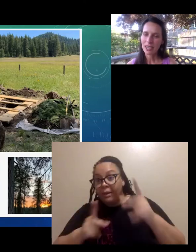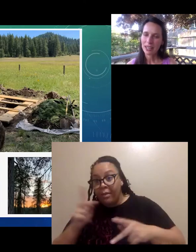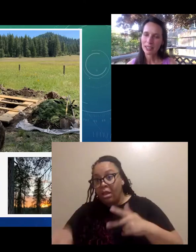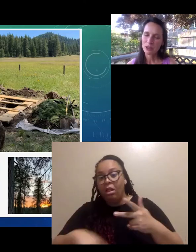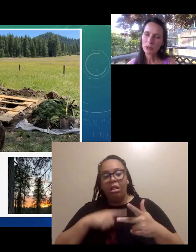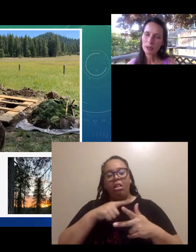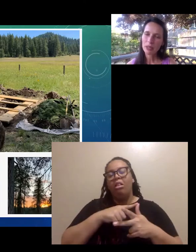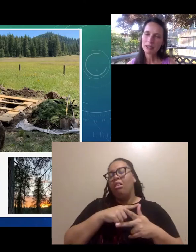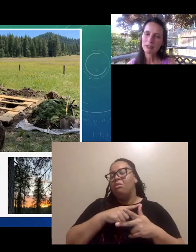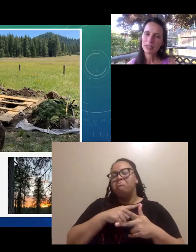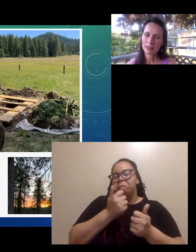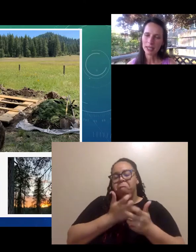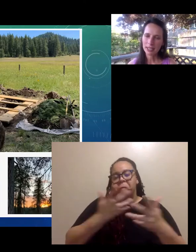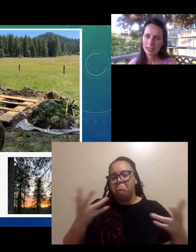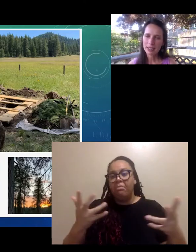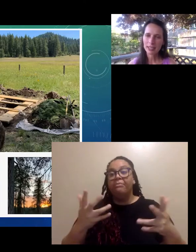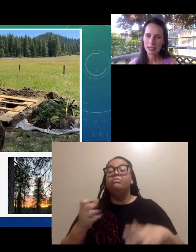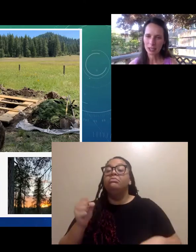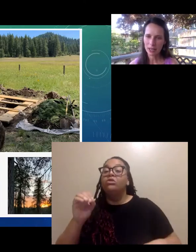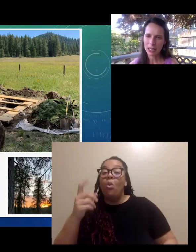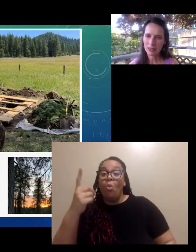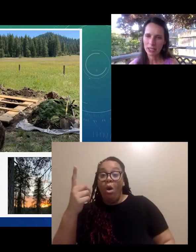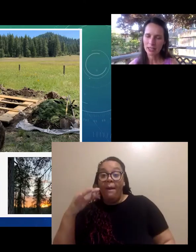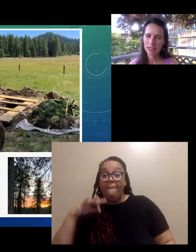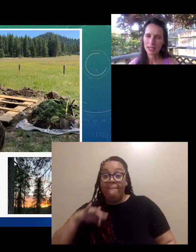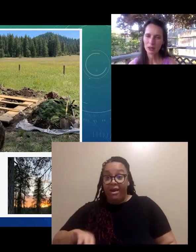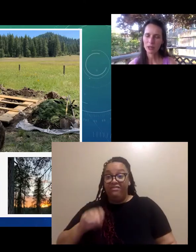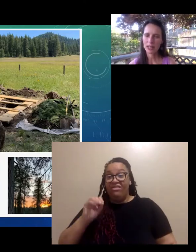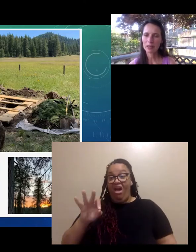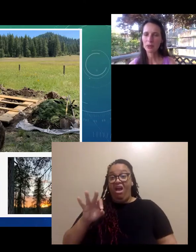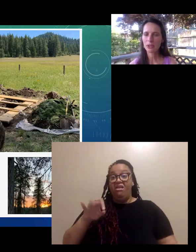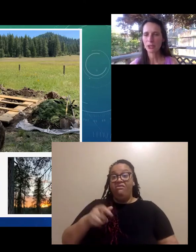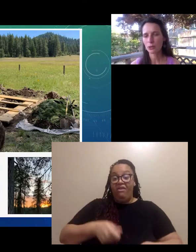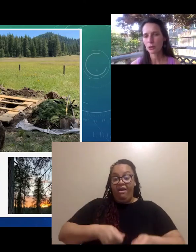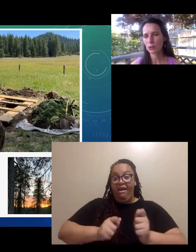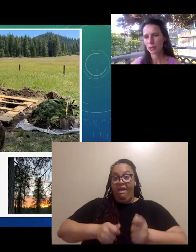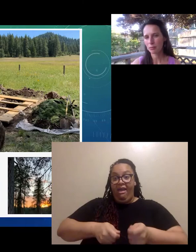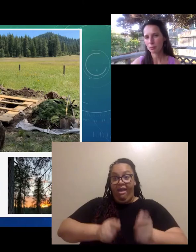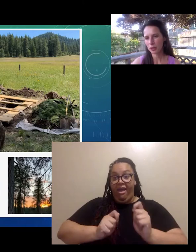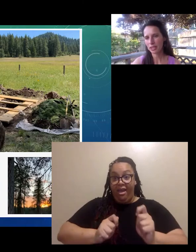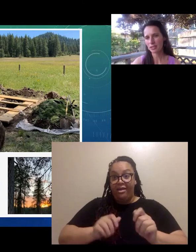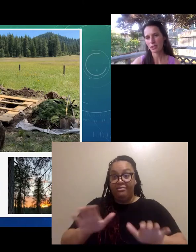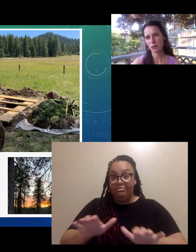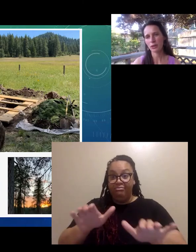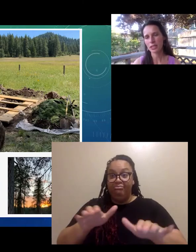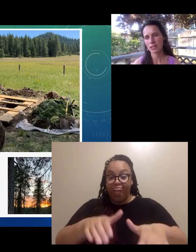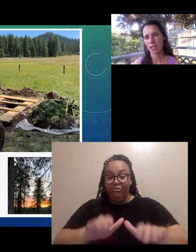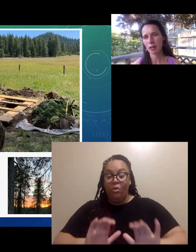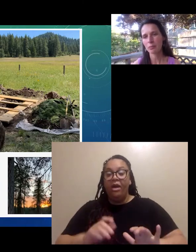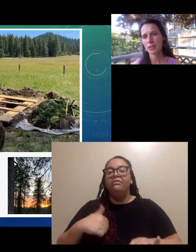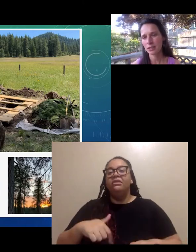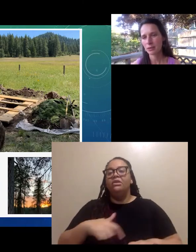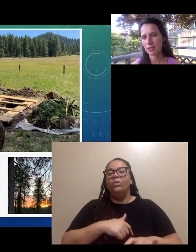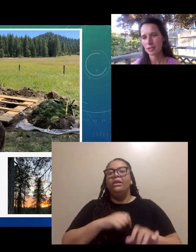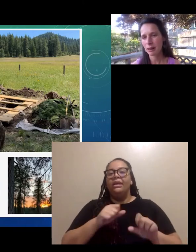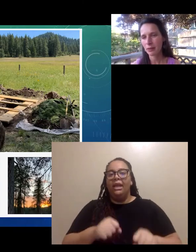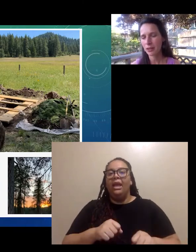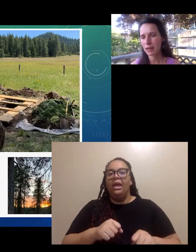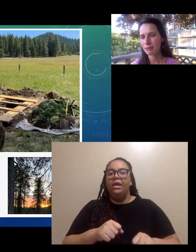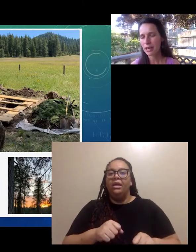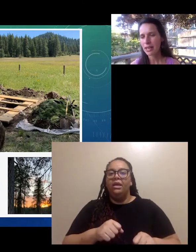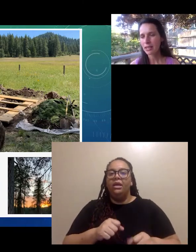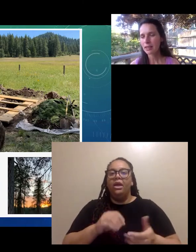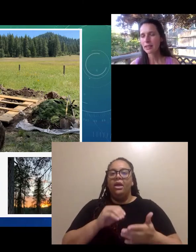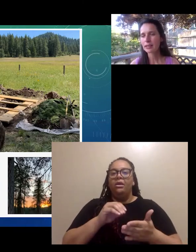also. So, and so one benefit of hand digging graves is that we're able to place the soil on these tarps that you see